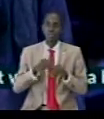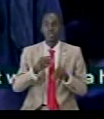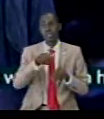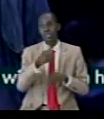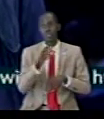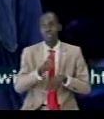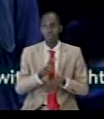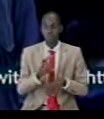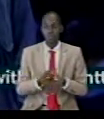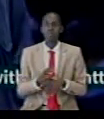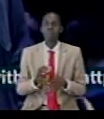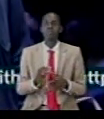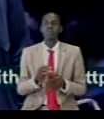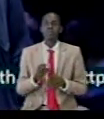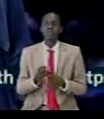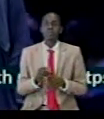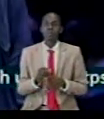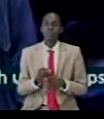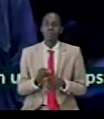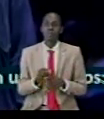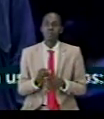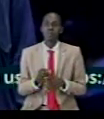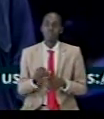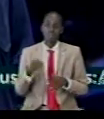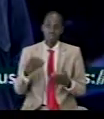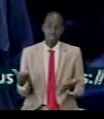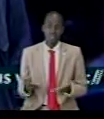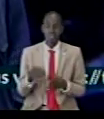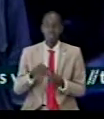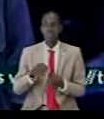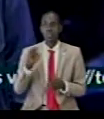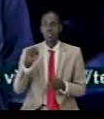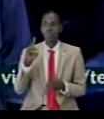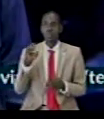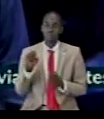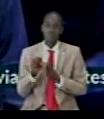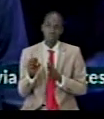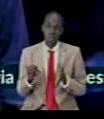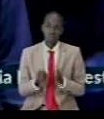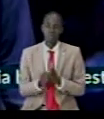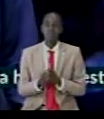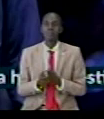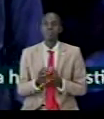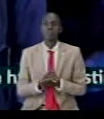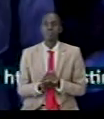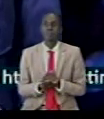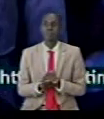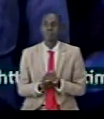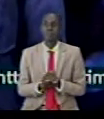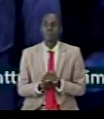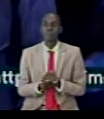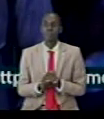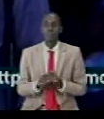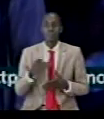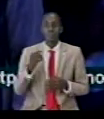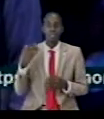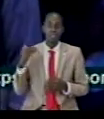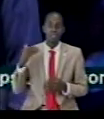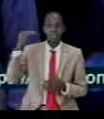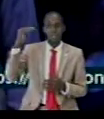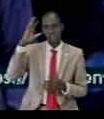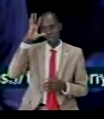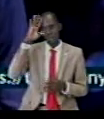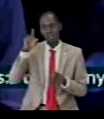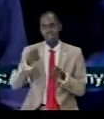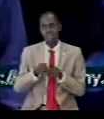from Owena region under Ondo State, Nigeria. My brother is about 40 years